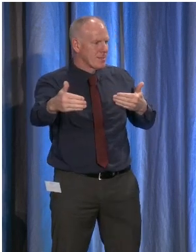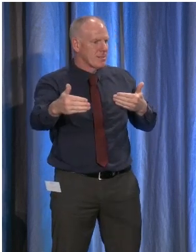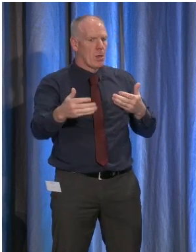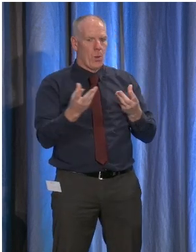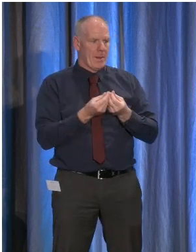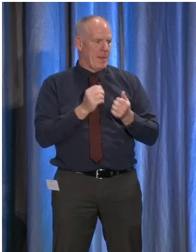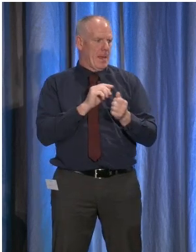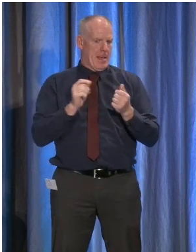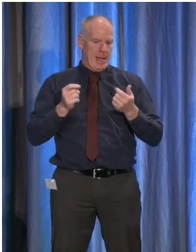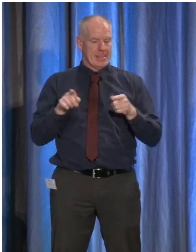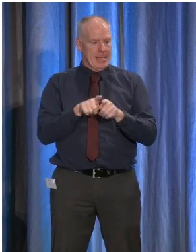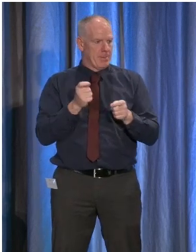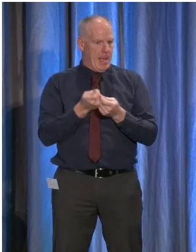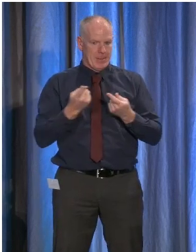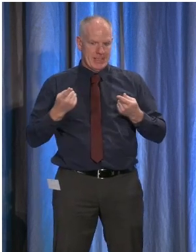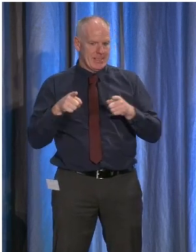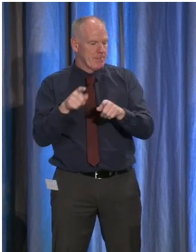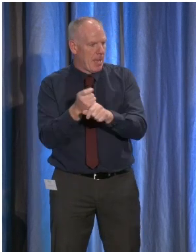in parallel.